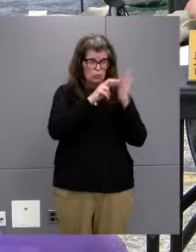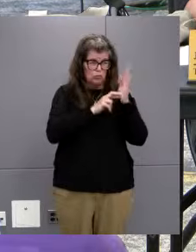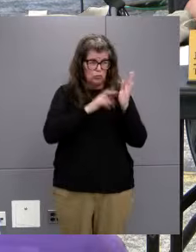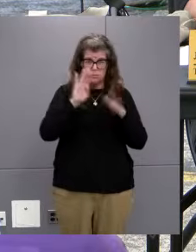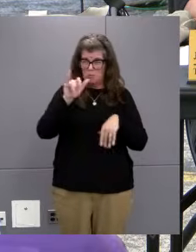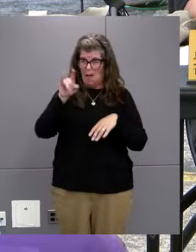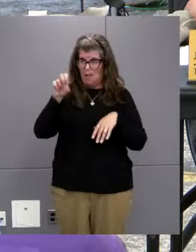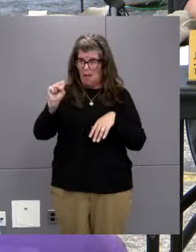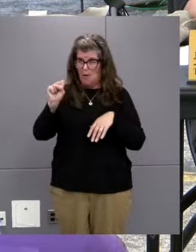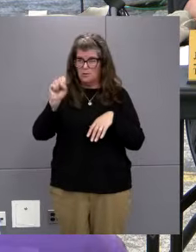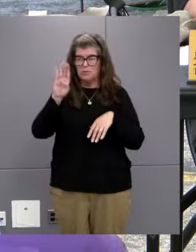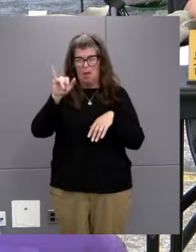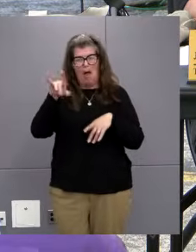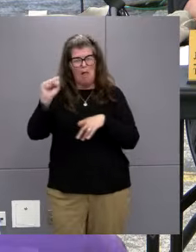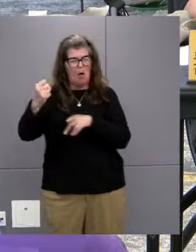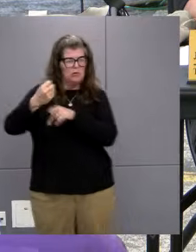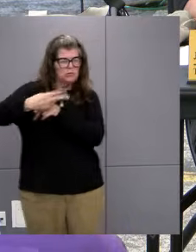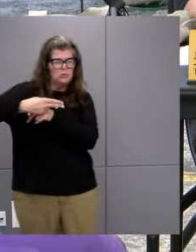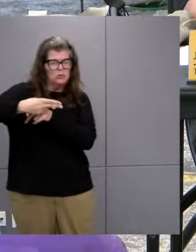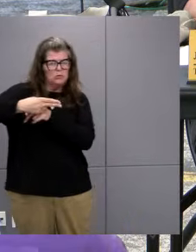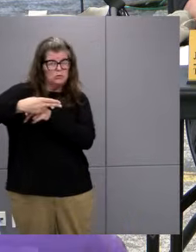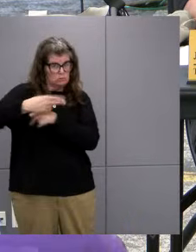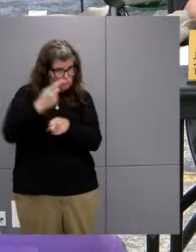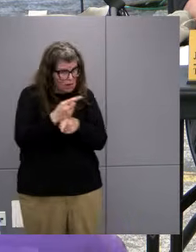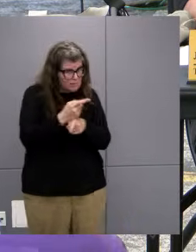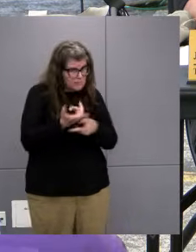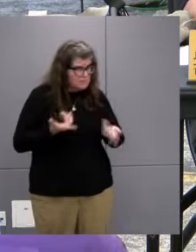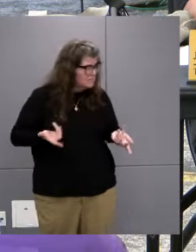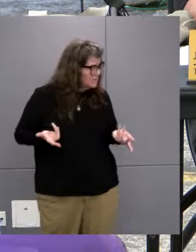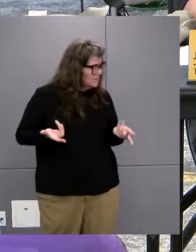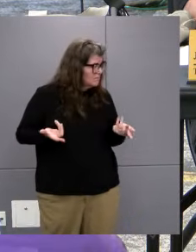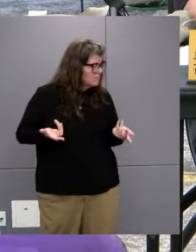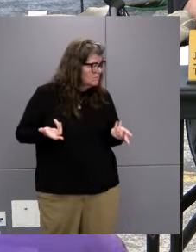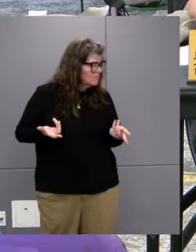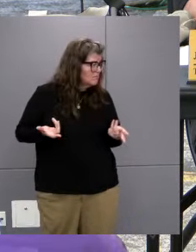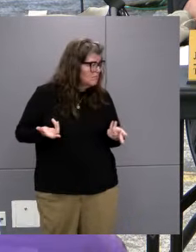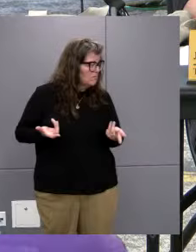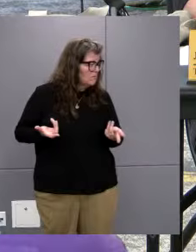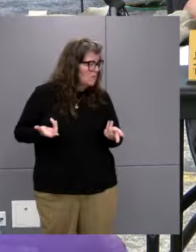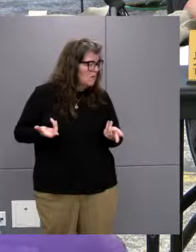bylaws prevail. Is that correct?